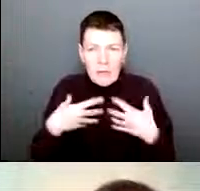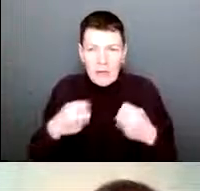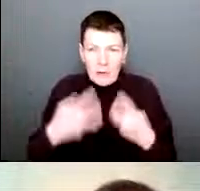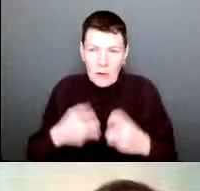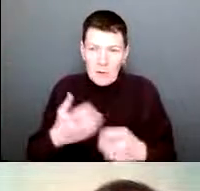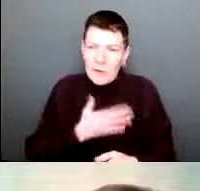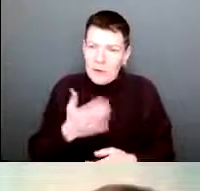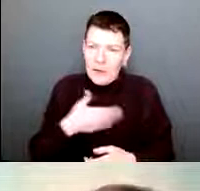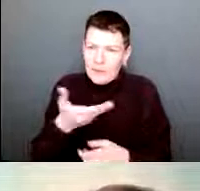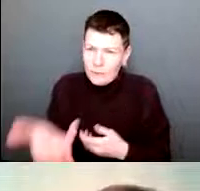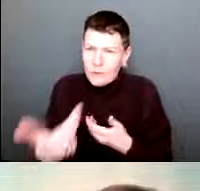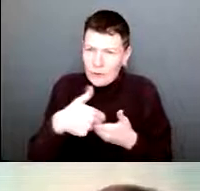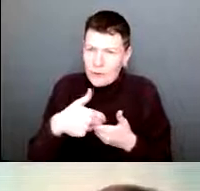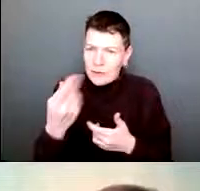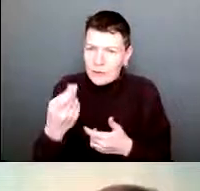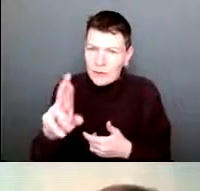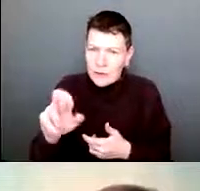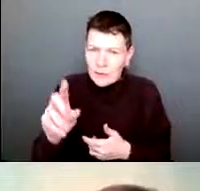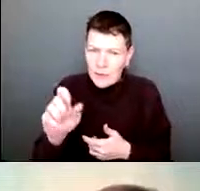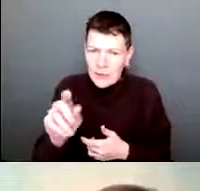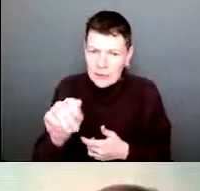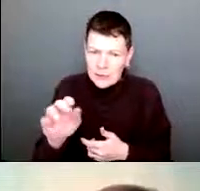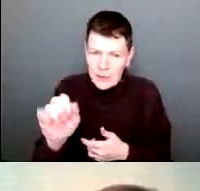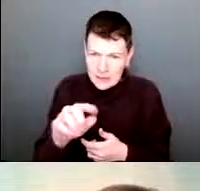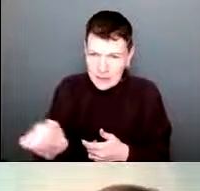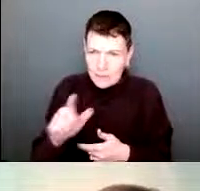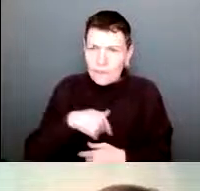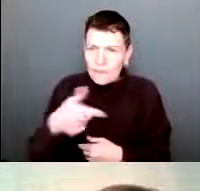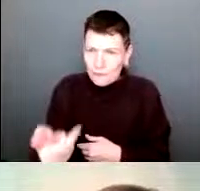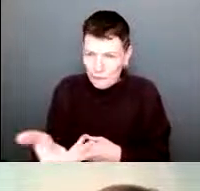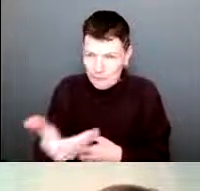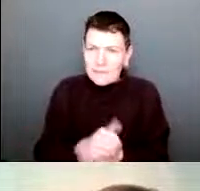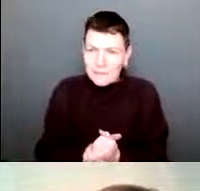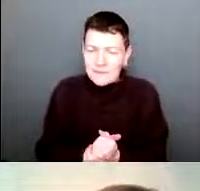to have you join us, Dr. Melendez, and over to you.